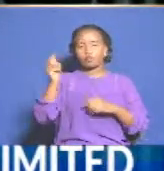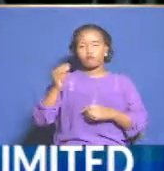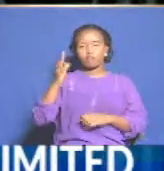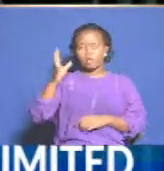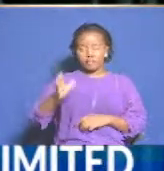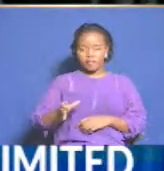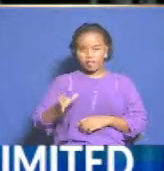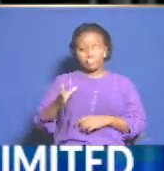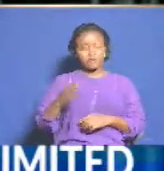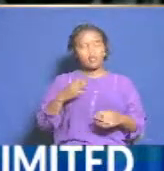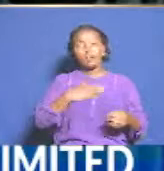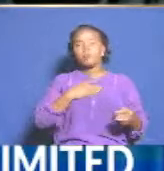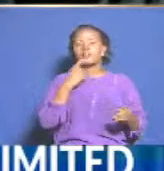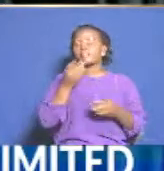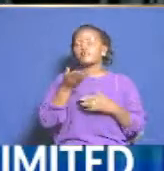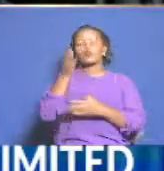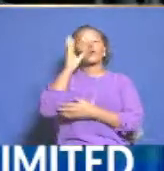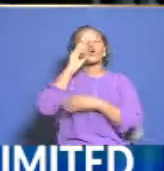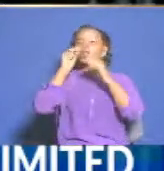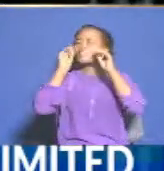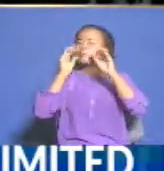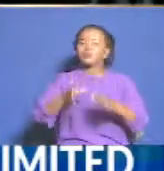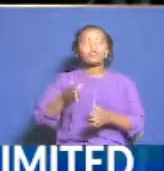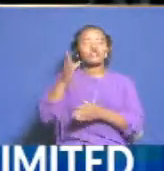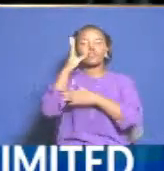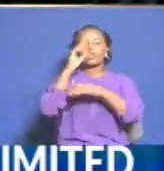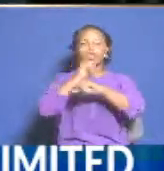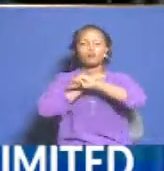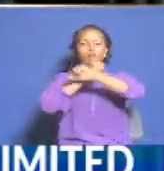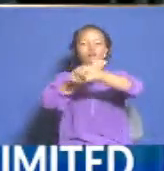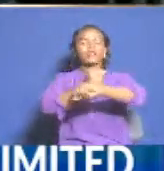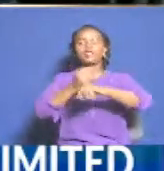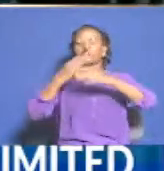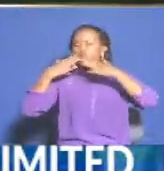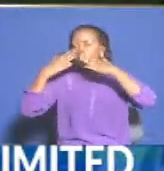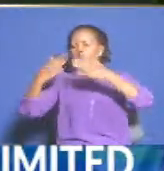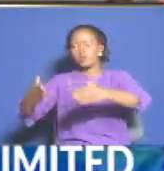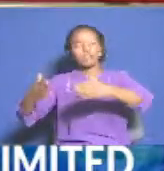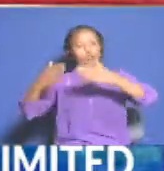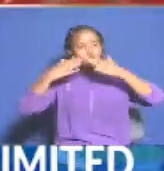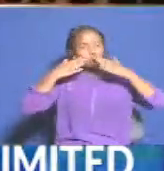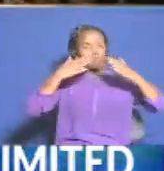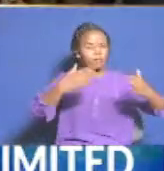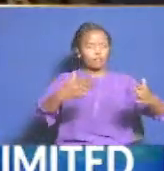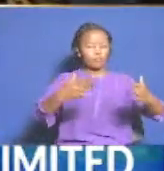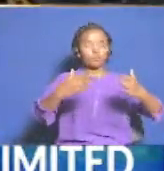Kenya. Nasema Mungu awabariki na Mungu awalinde. Asanteni sana.